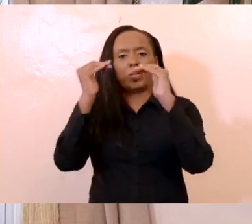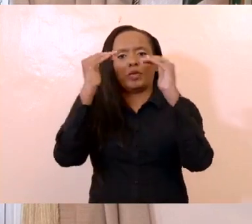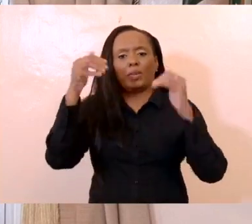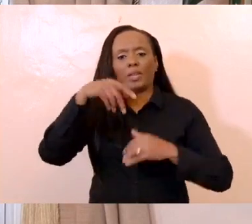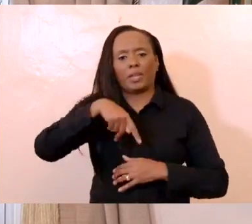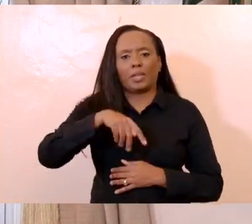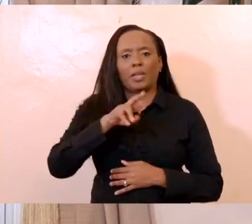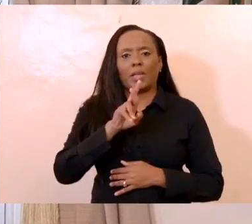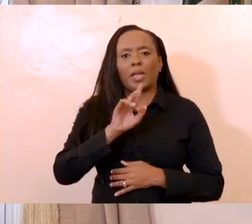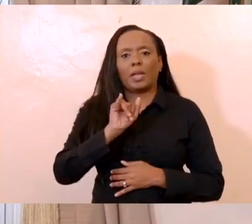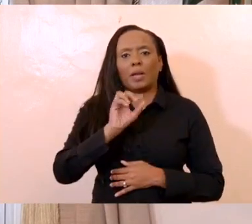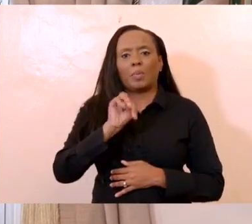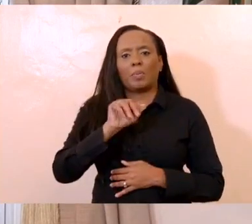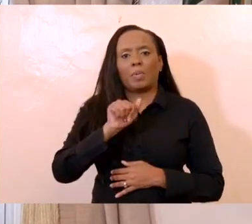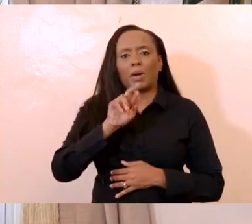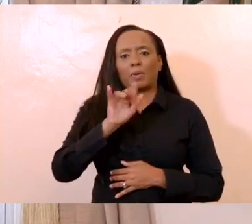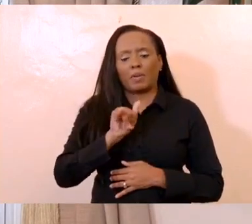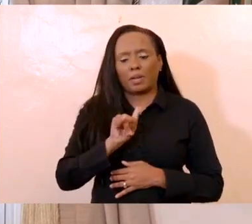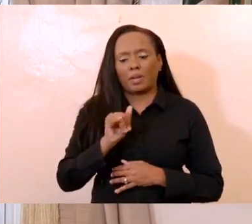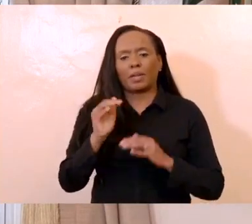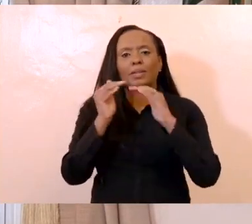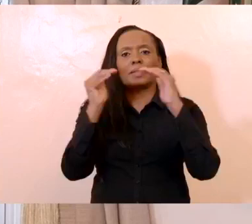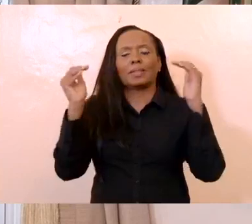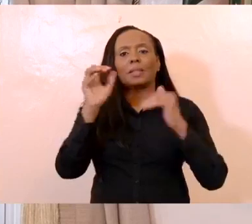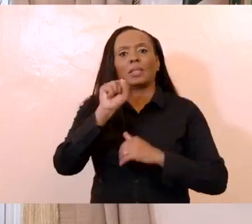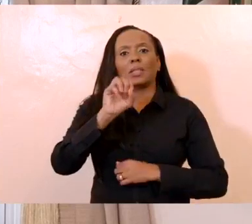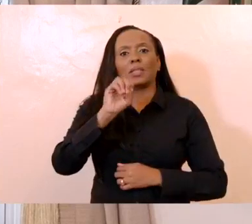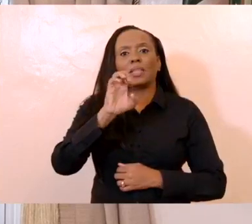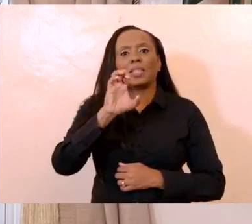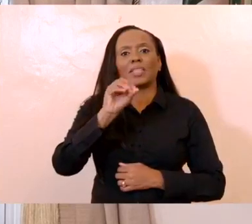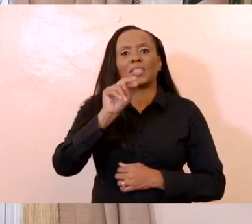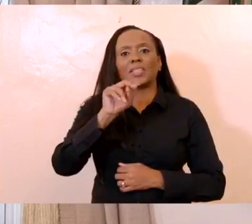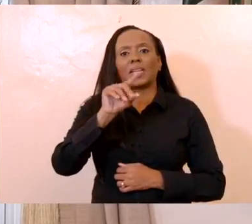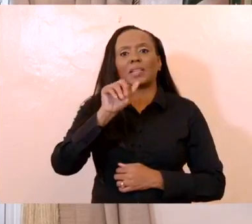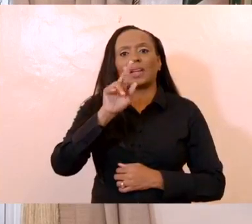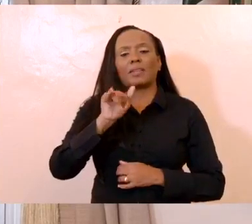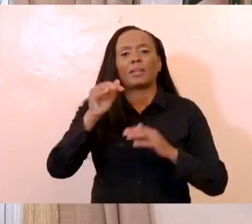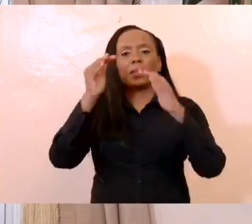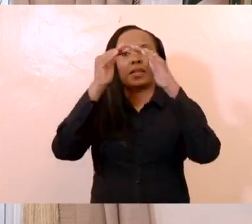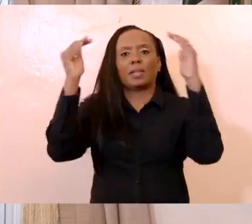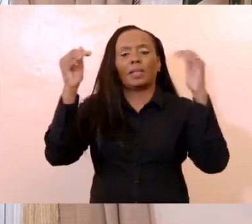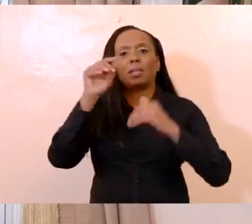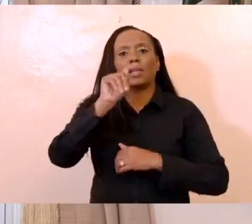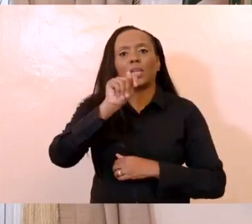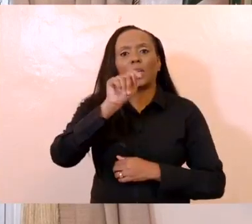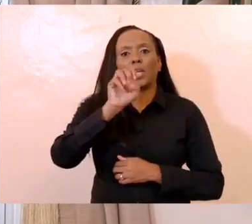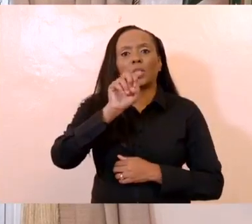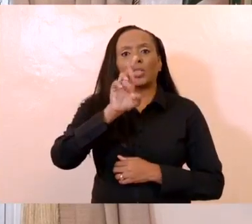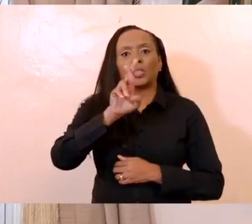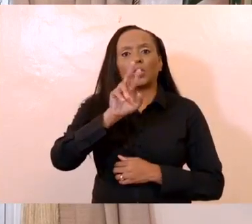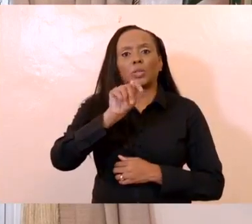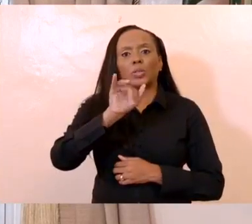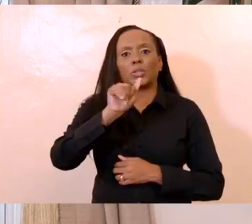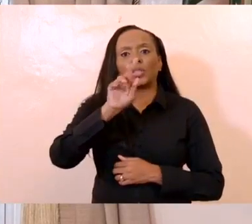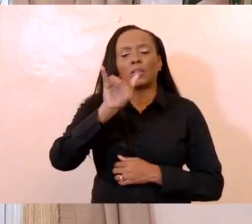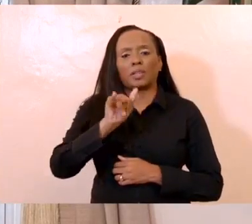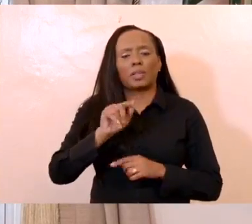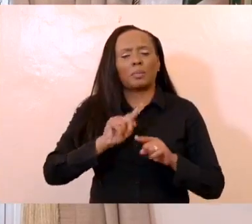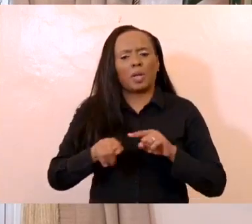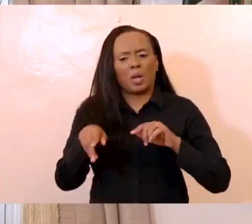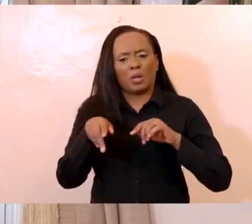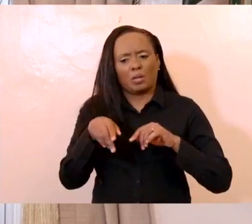to be quarantined, and those are the people who would need to be tested. The tracing also involves